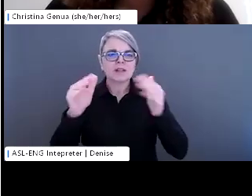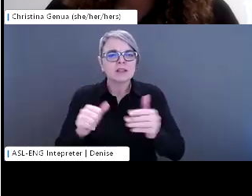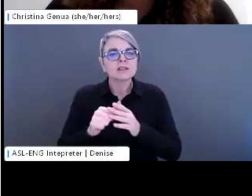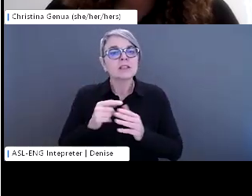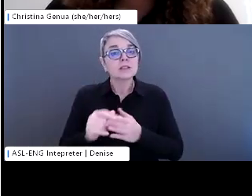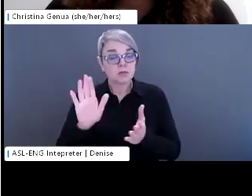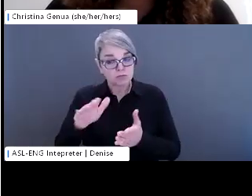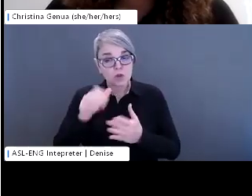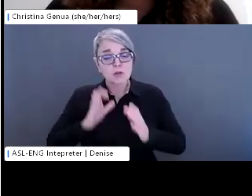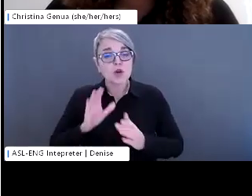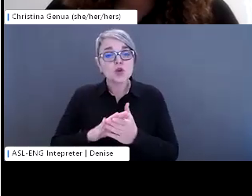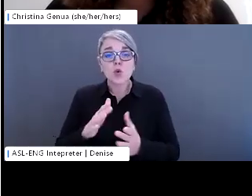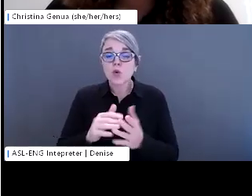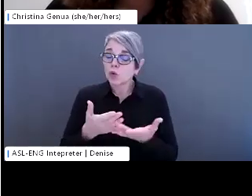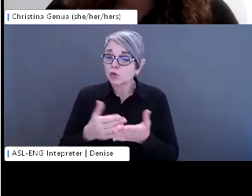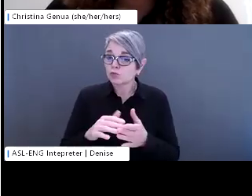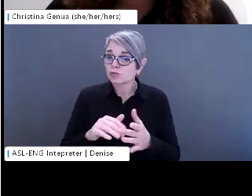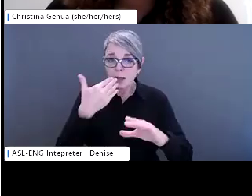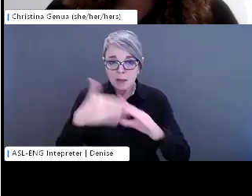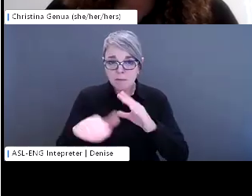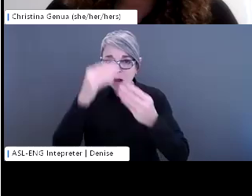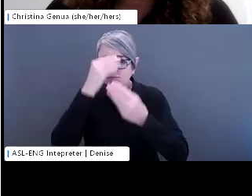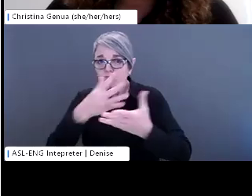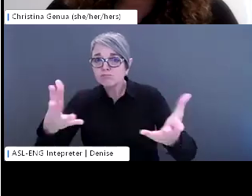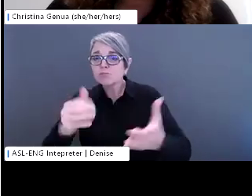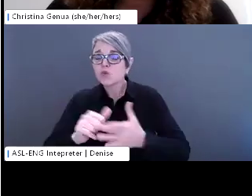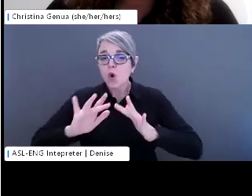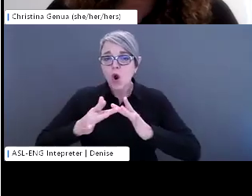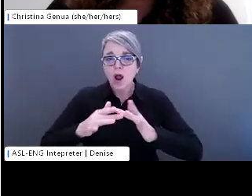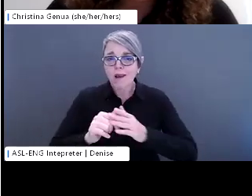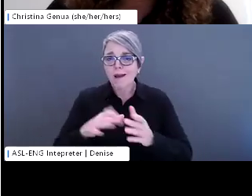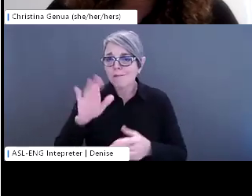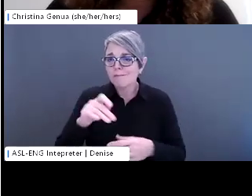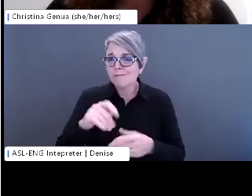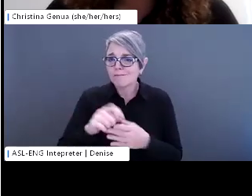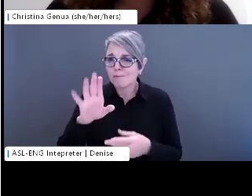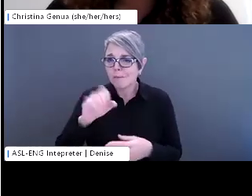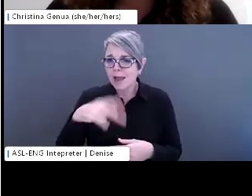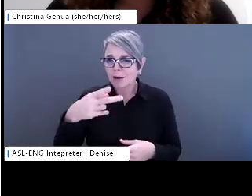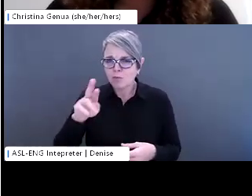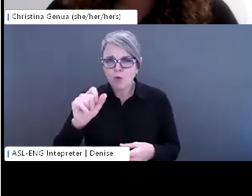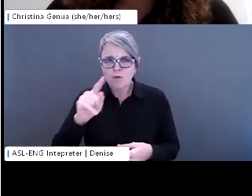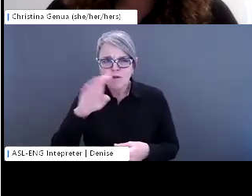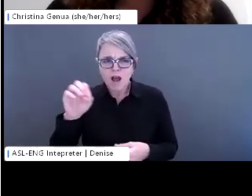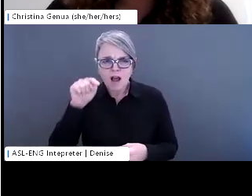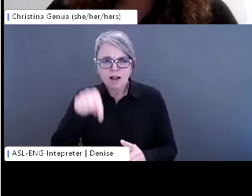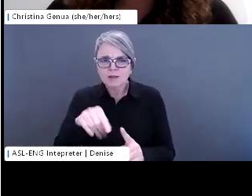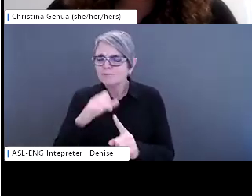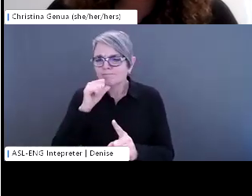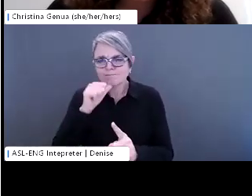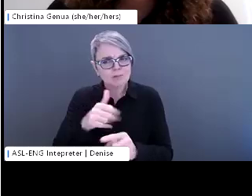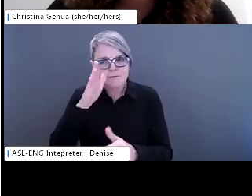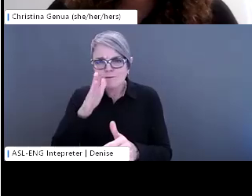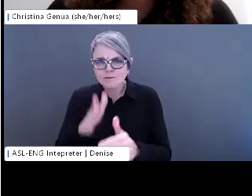is incomplete. Click on the link below and enter your banking password to complete your profile. And they give you a link. Sincerely,